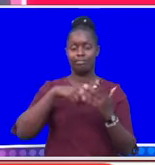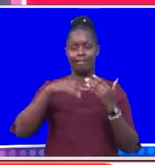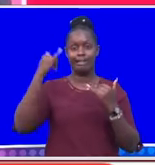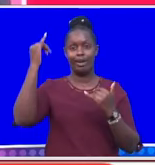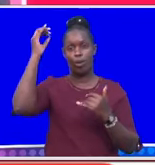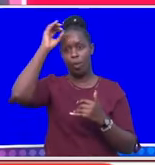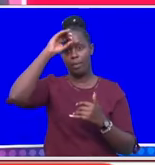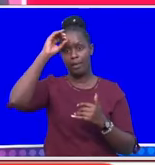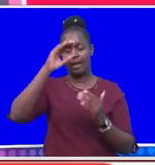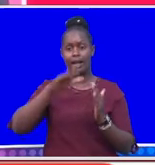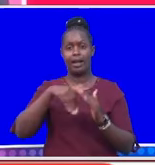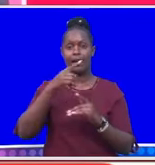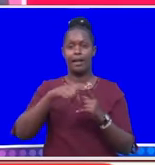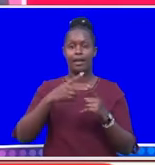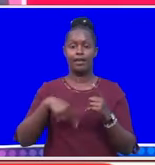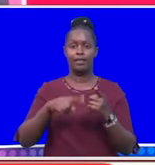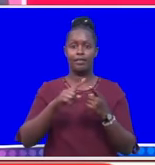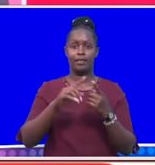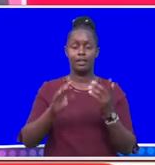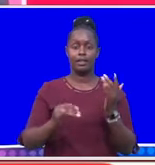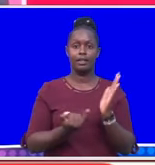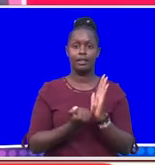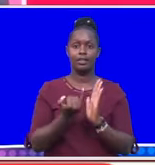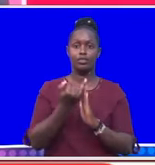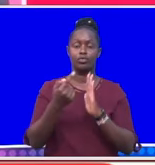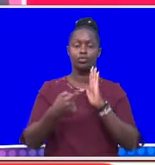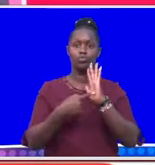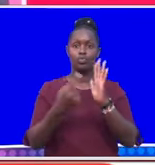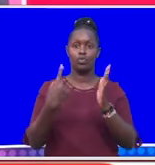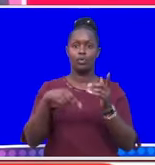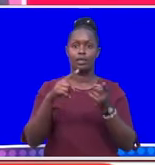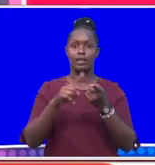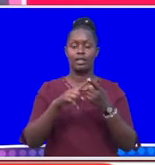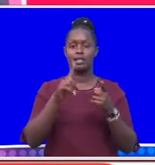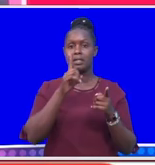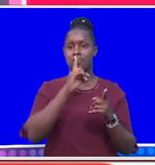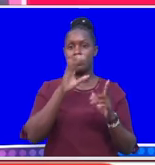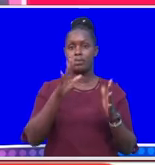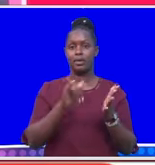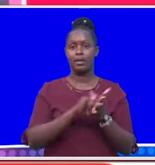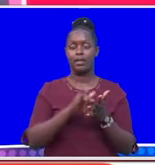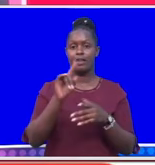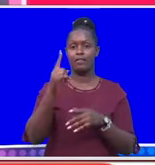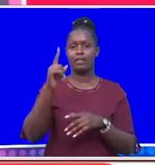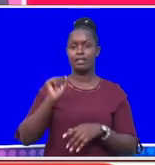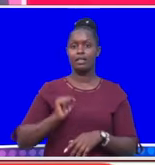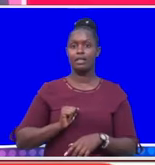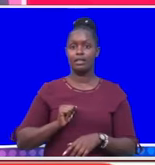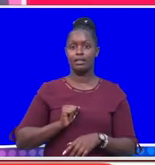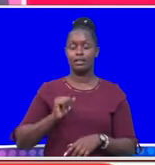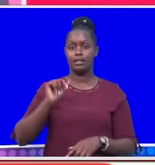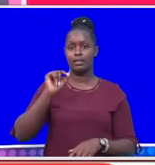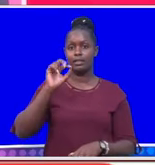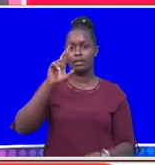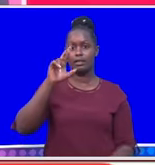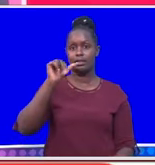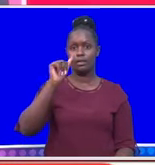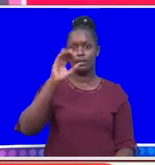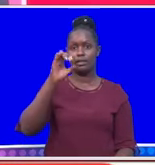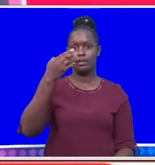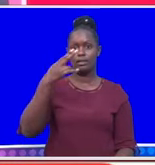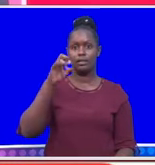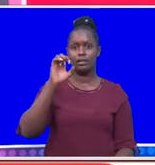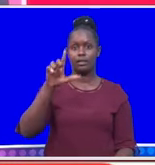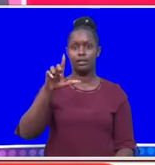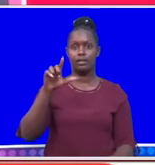Deleted video emerged showing televangelist Benny Hinn revealing that First Lady Rachael Ruto made a trip to the U.S.